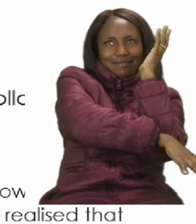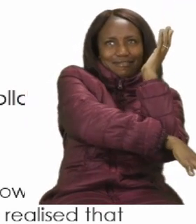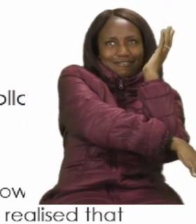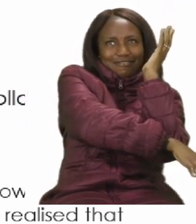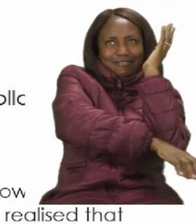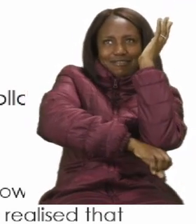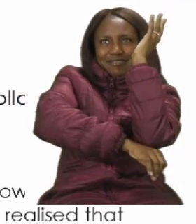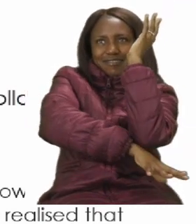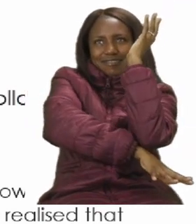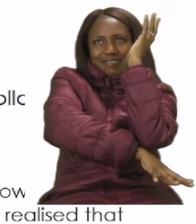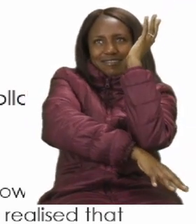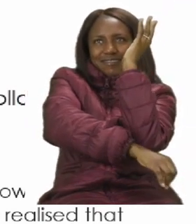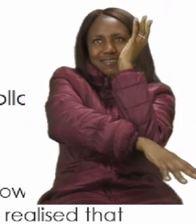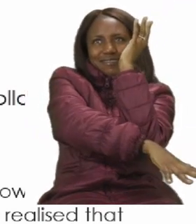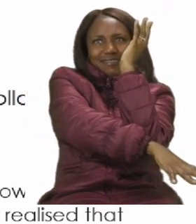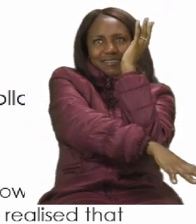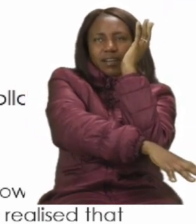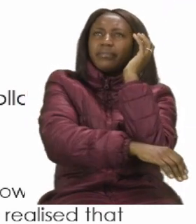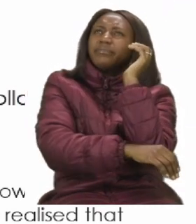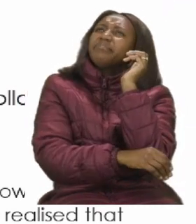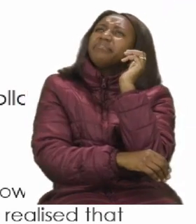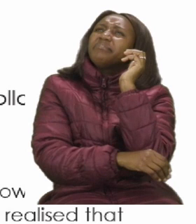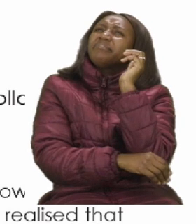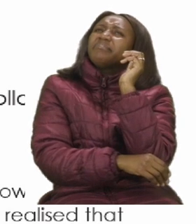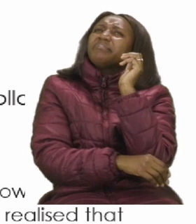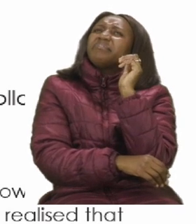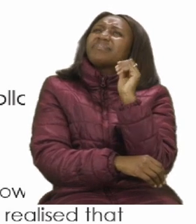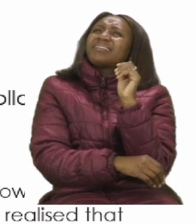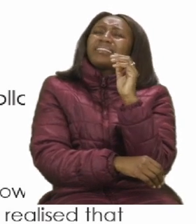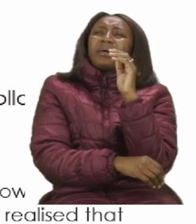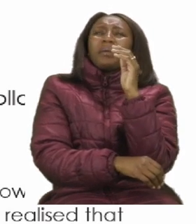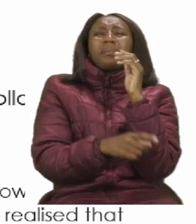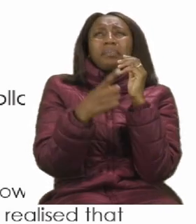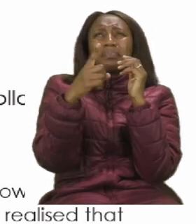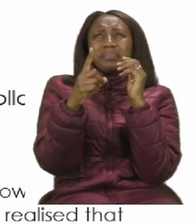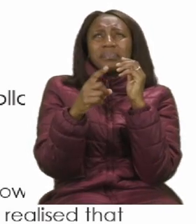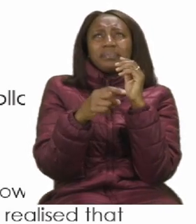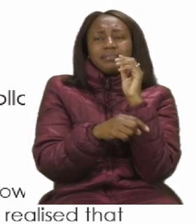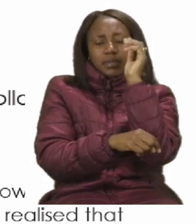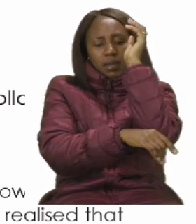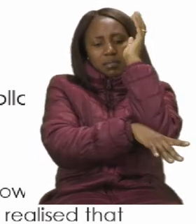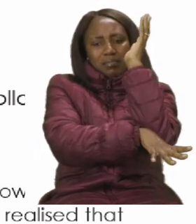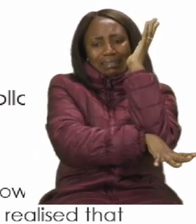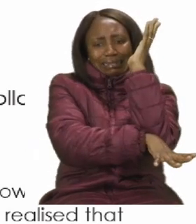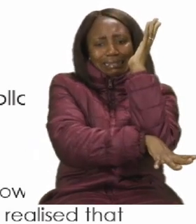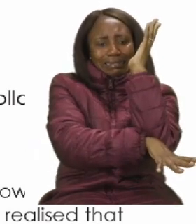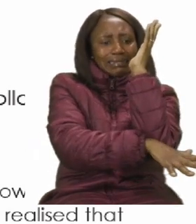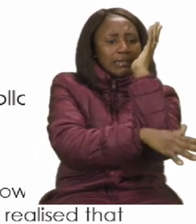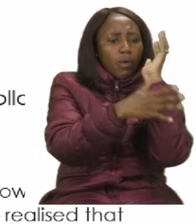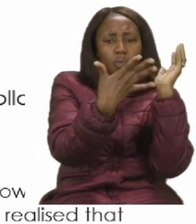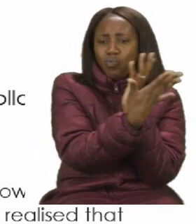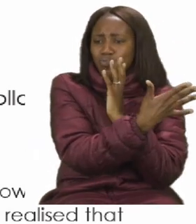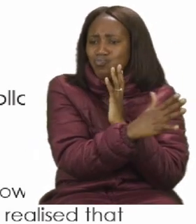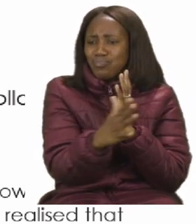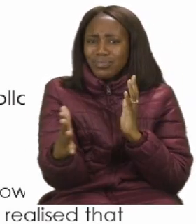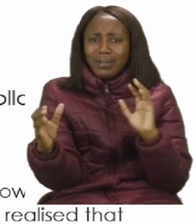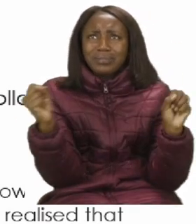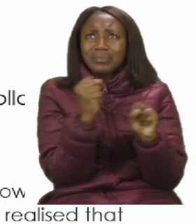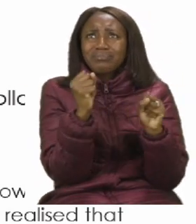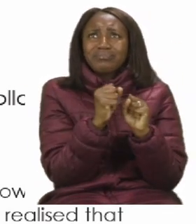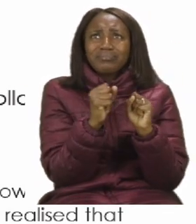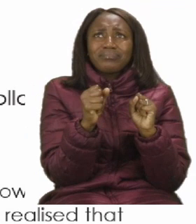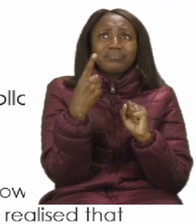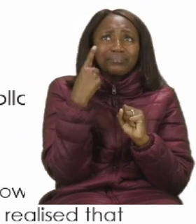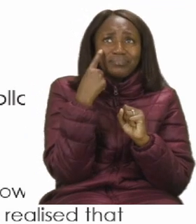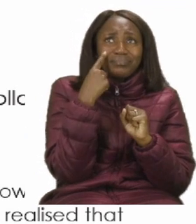her roots. They were too shallow to find water in the hot sand.